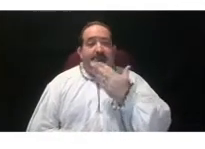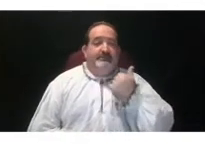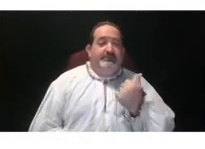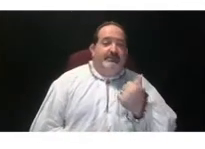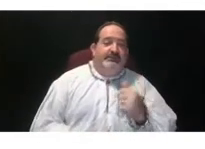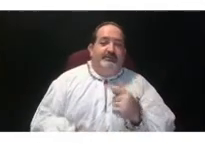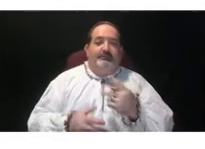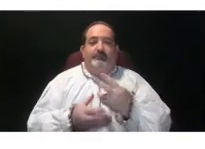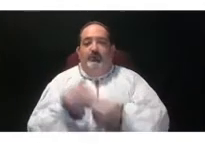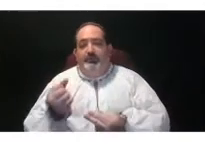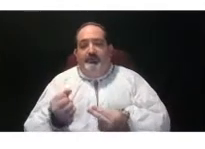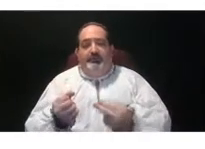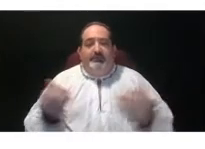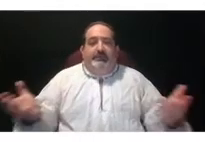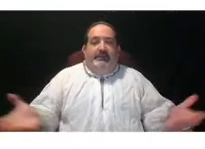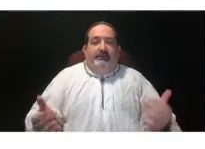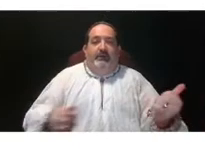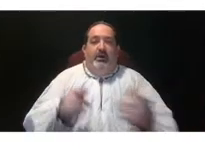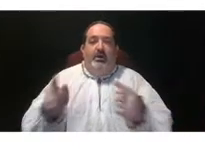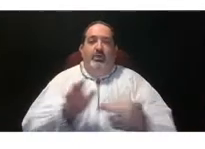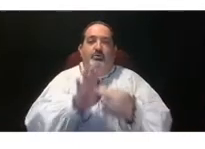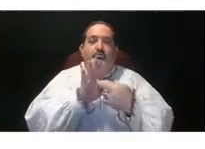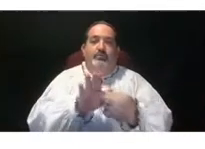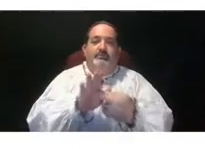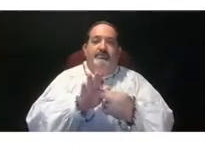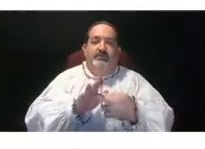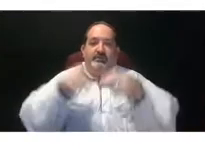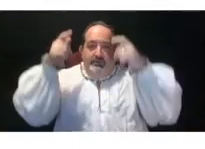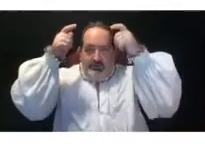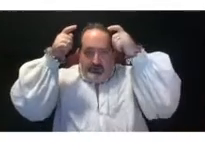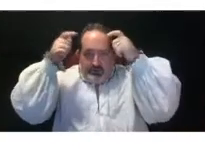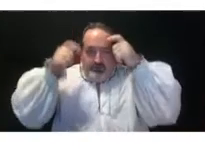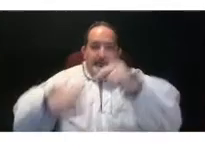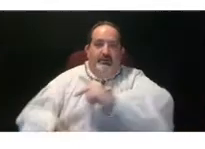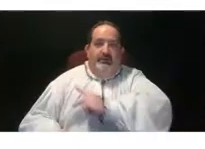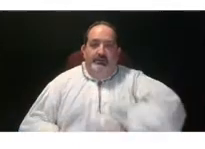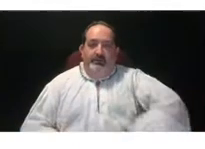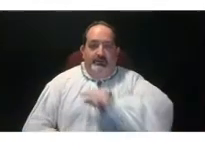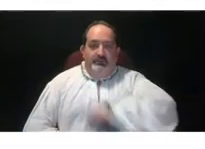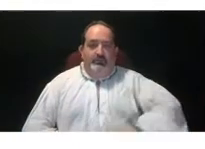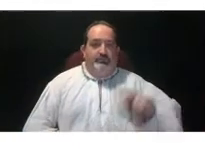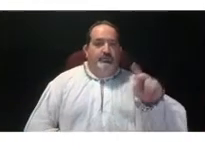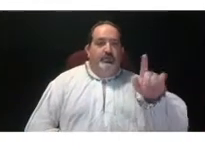being here with everybody and representing the crown and representing the people of Gyldenholt